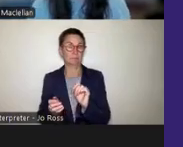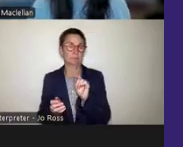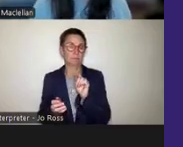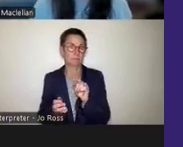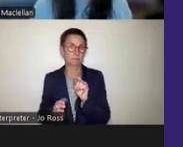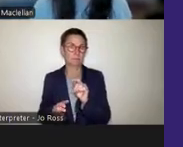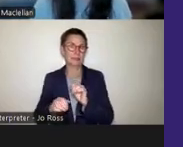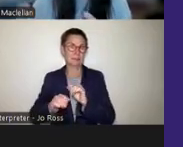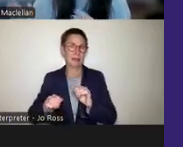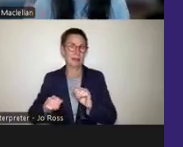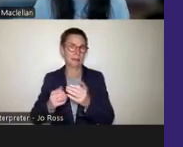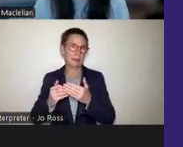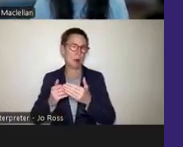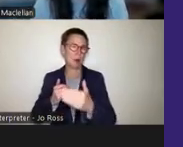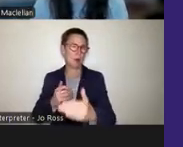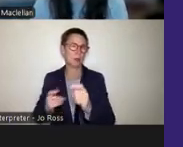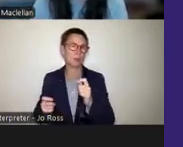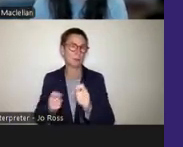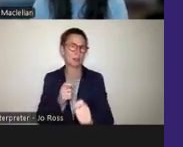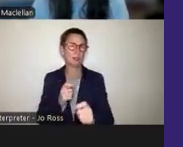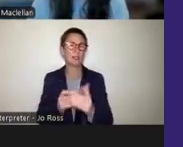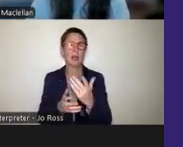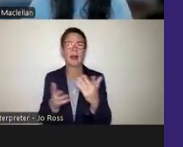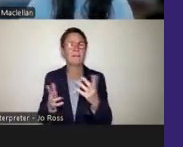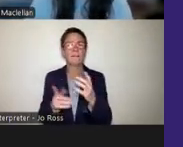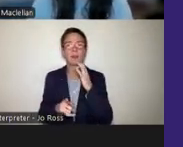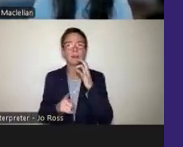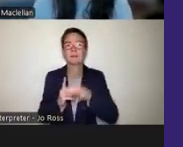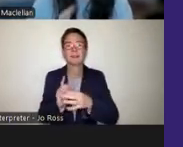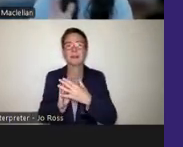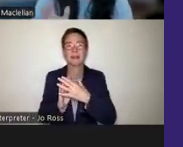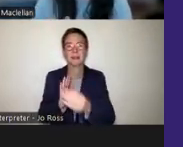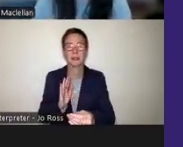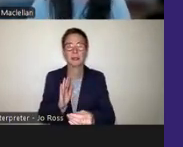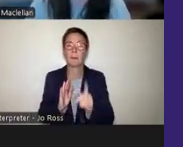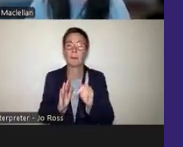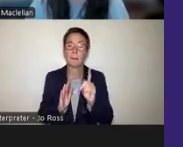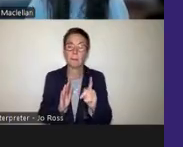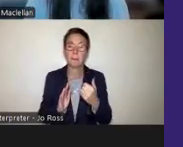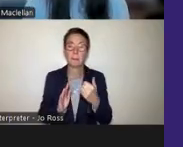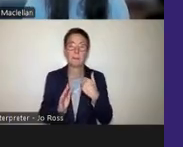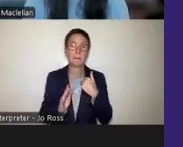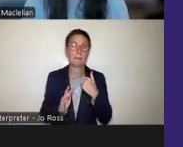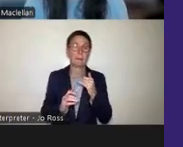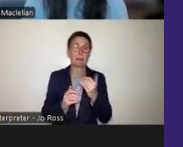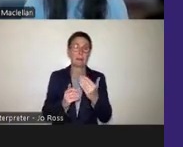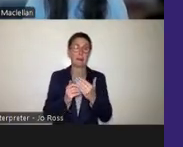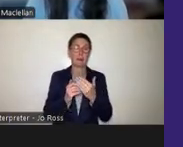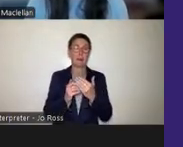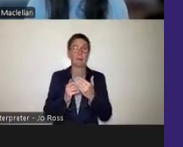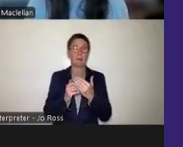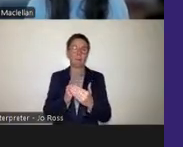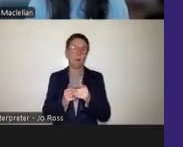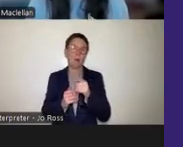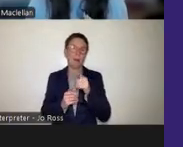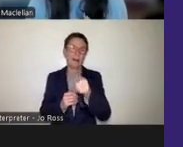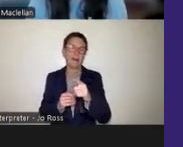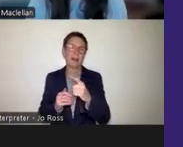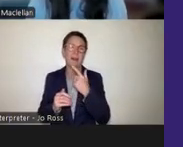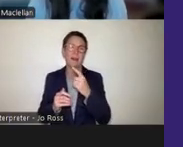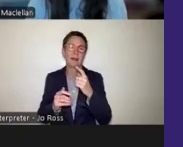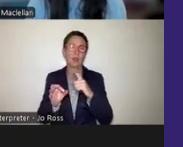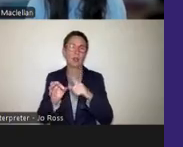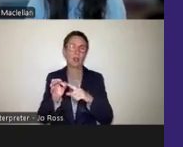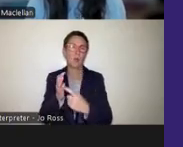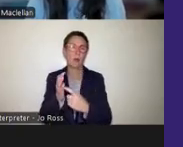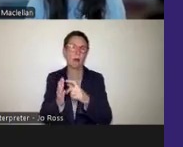and not specific examples to share necessarily. There might be some more in that case study if you give it a read, but they've